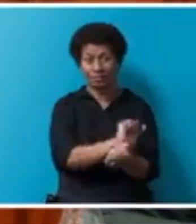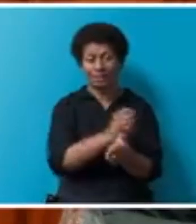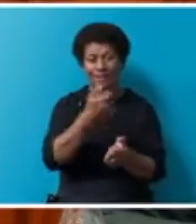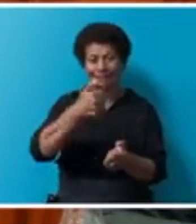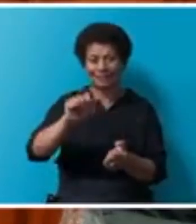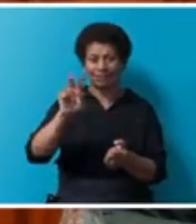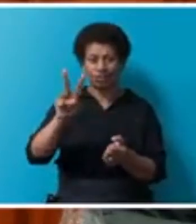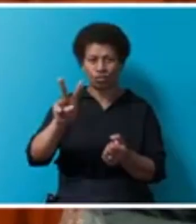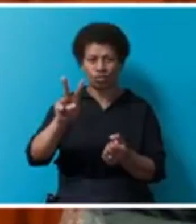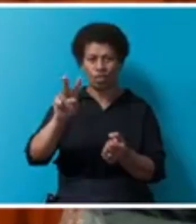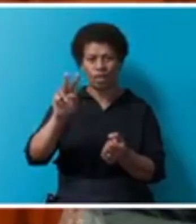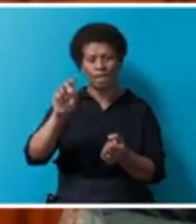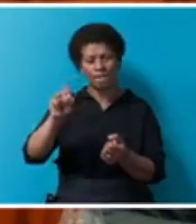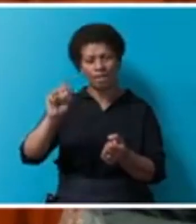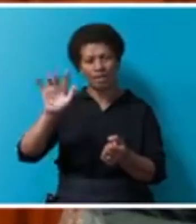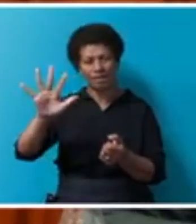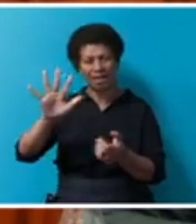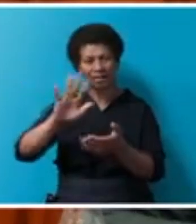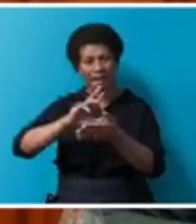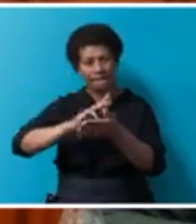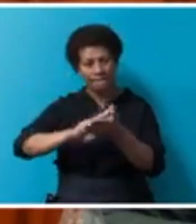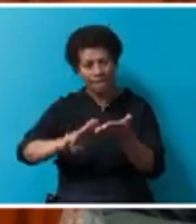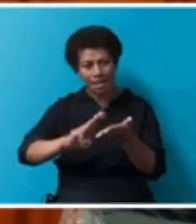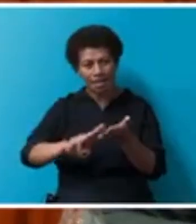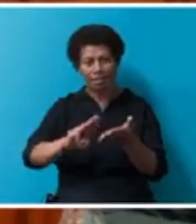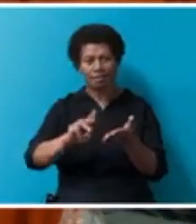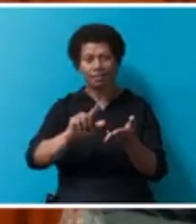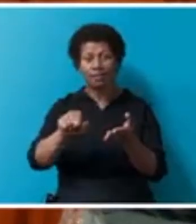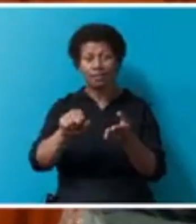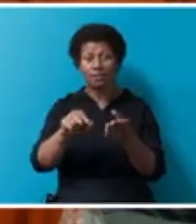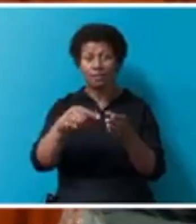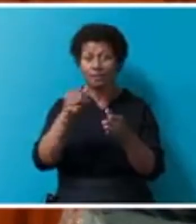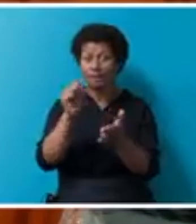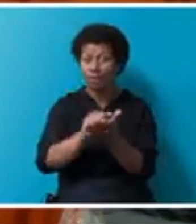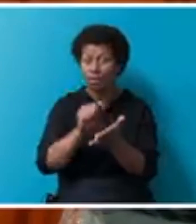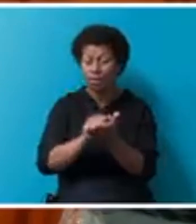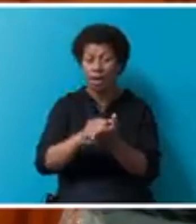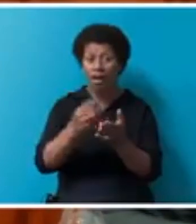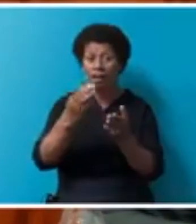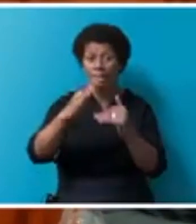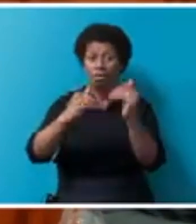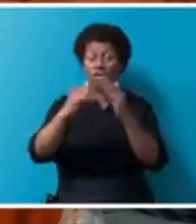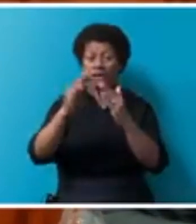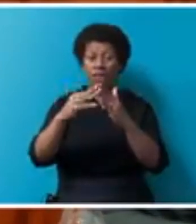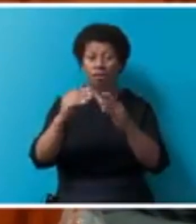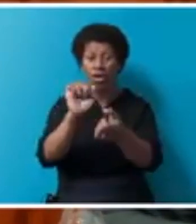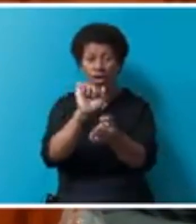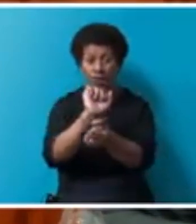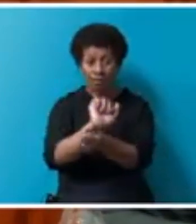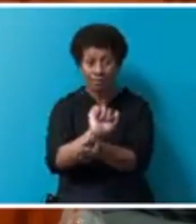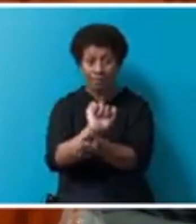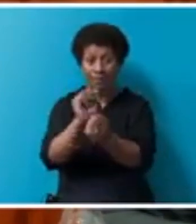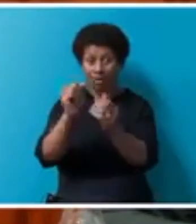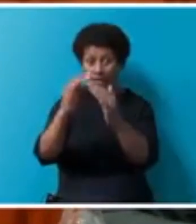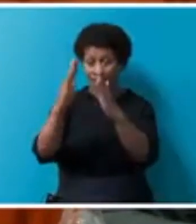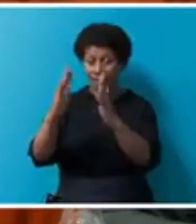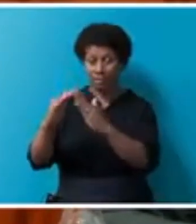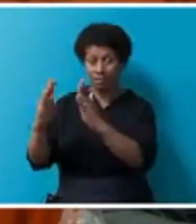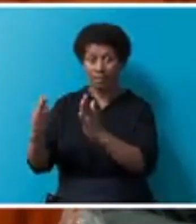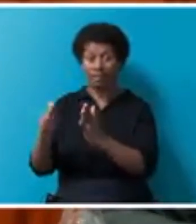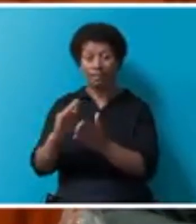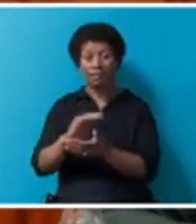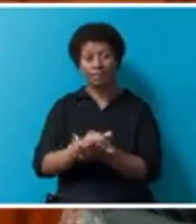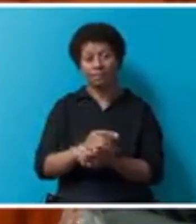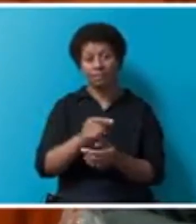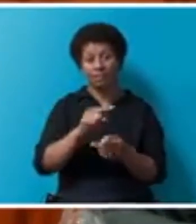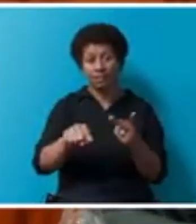62.5 million. This will support the redesign of correctional infrastructure, the expansion of intelligence operations, and the revitalization